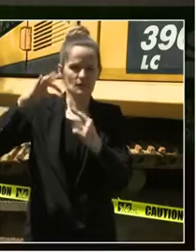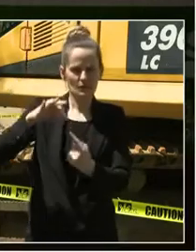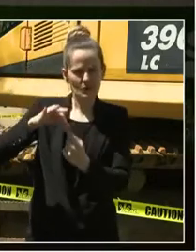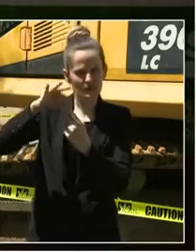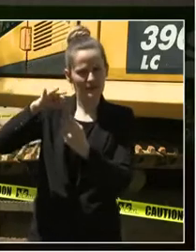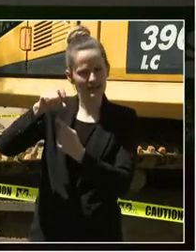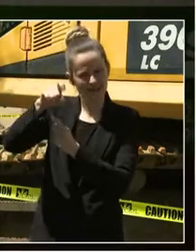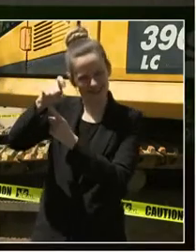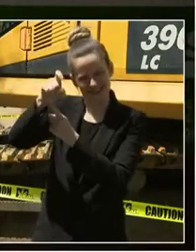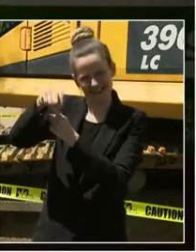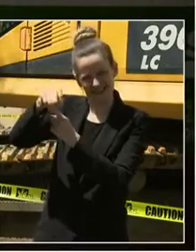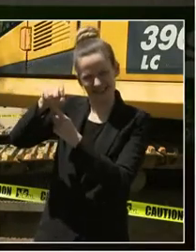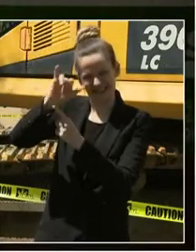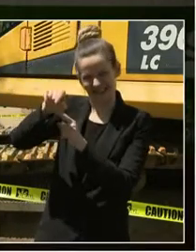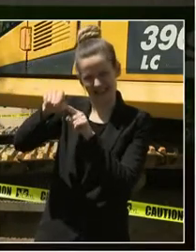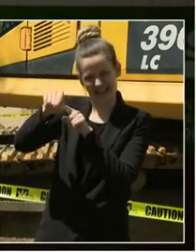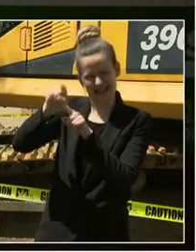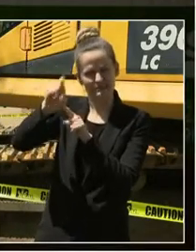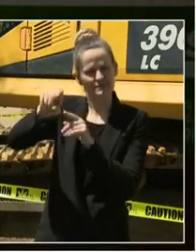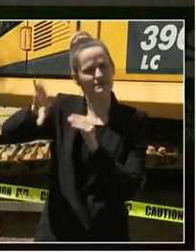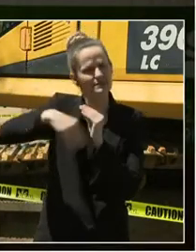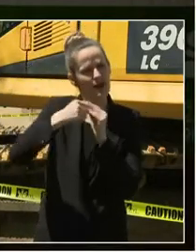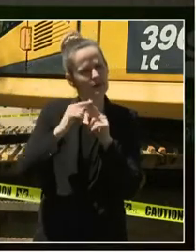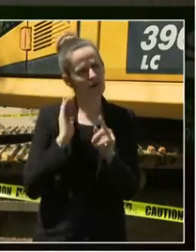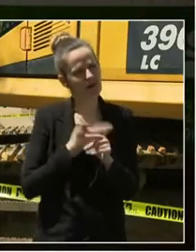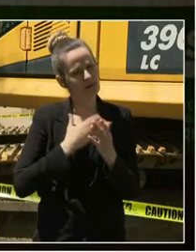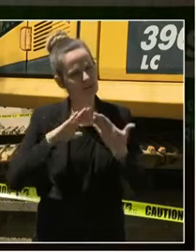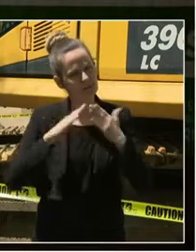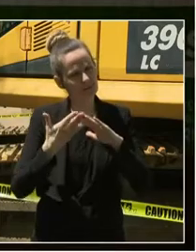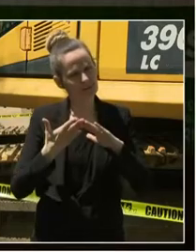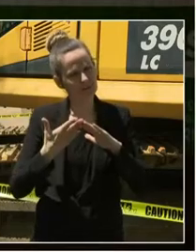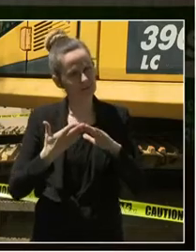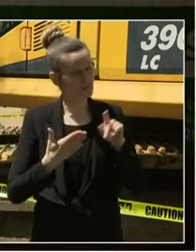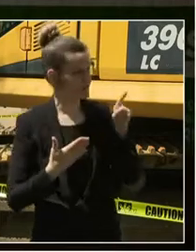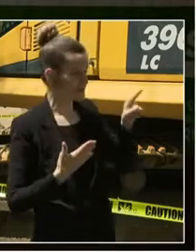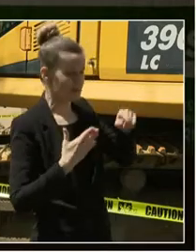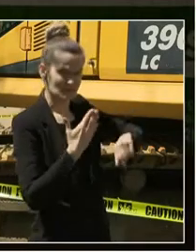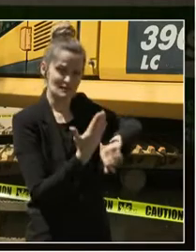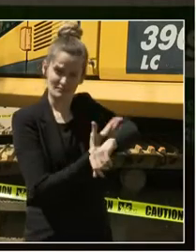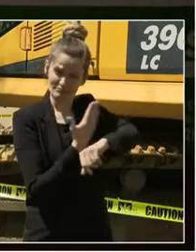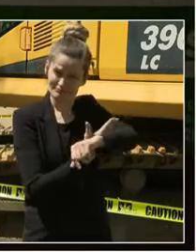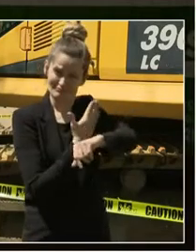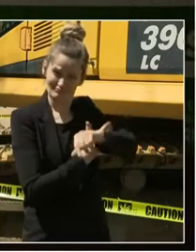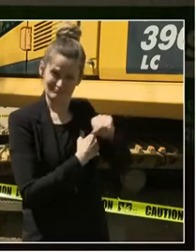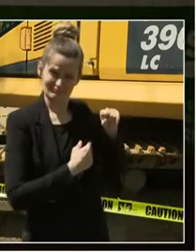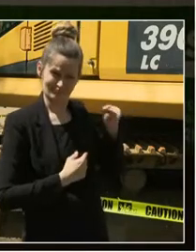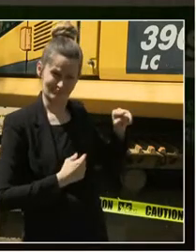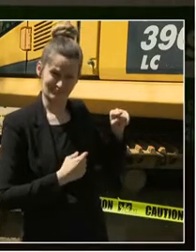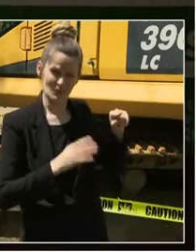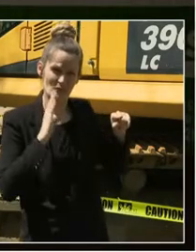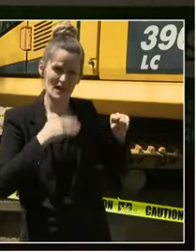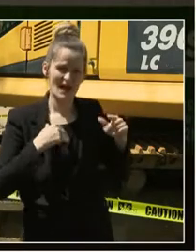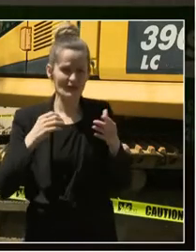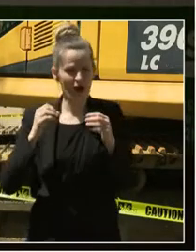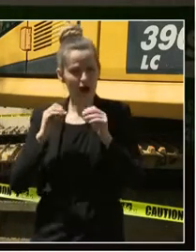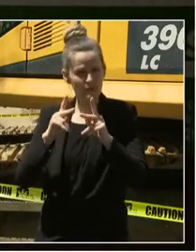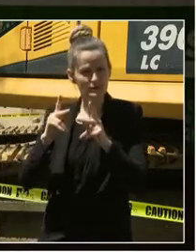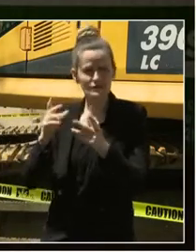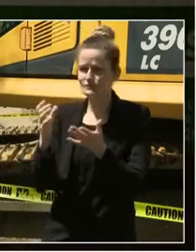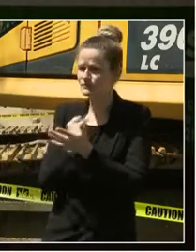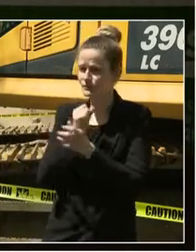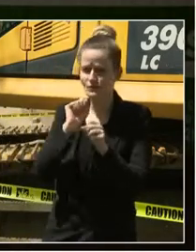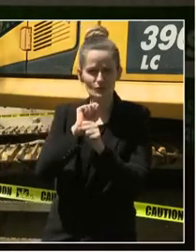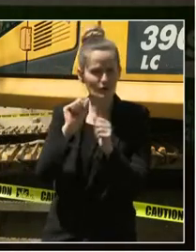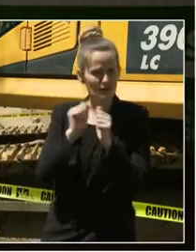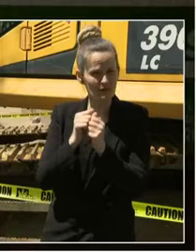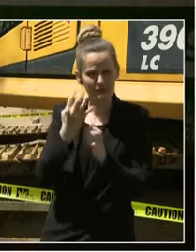this community. With the renovation of this center, we have the opportunity of working with 4 separate agencies, all